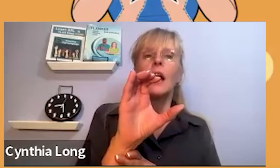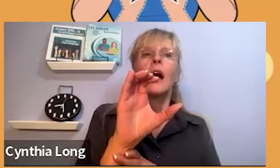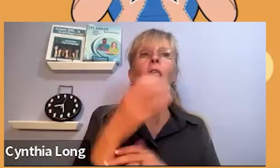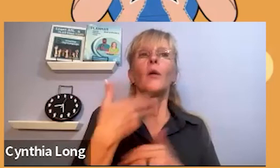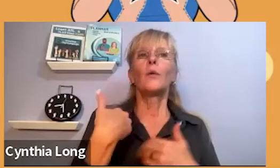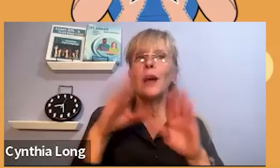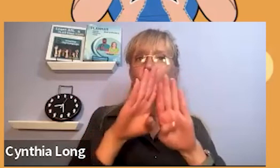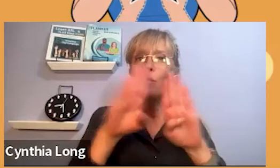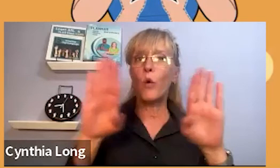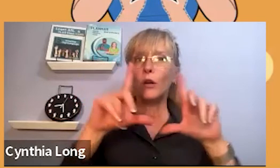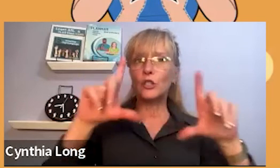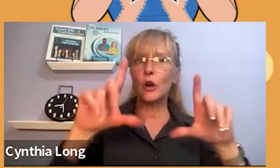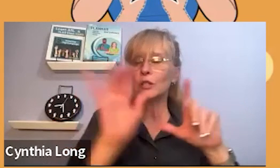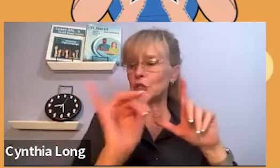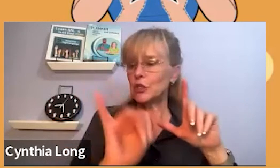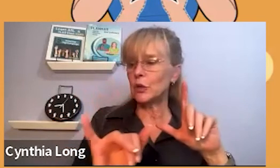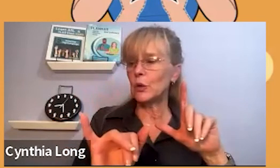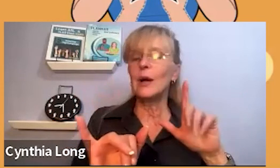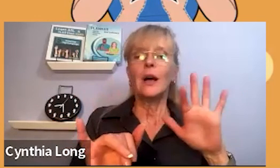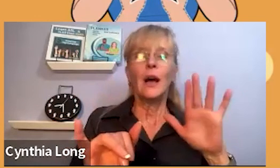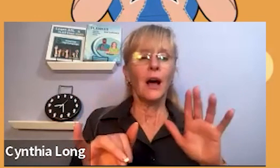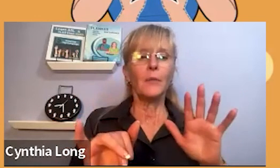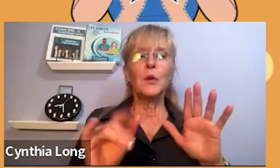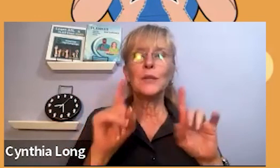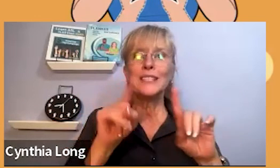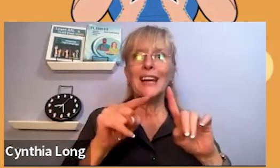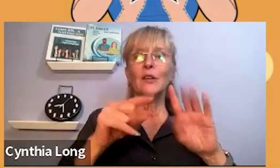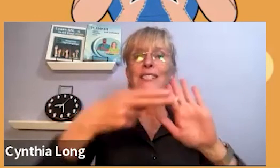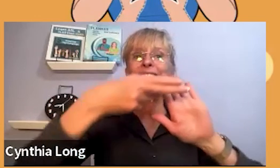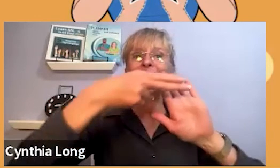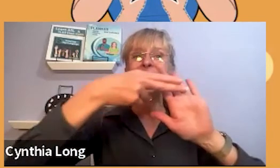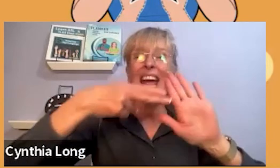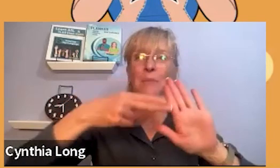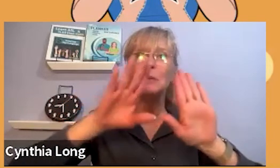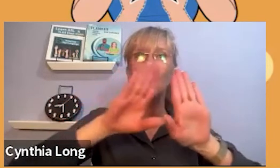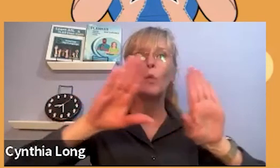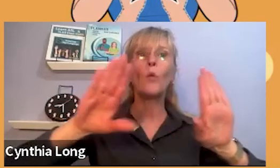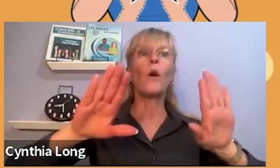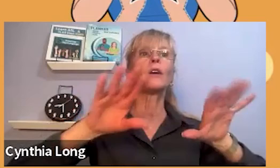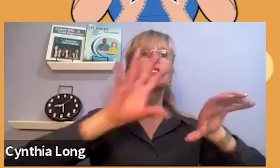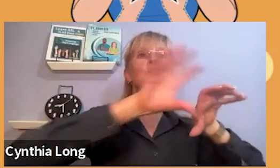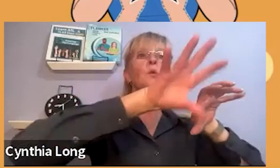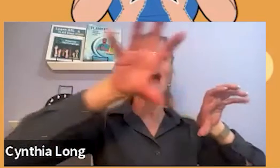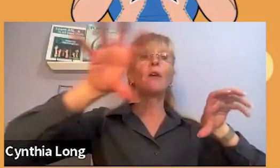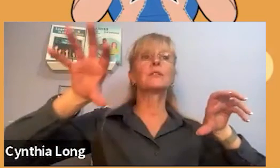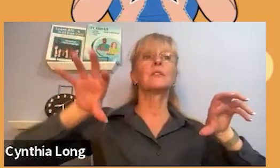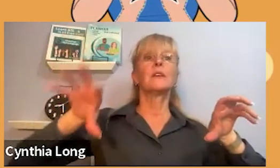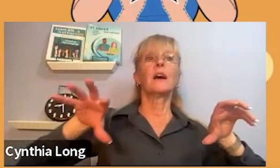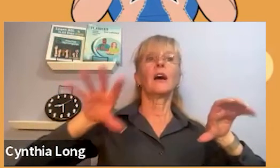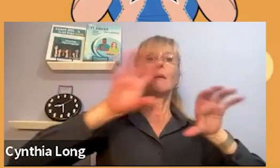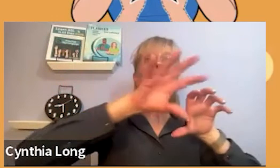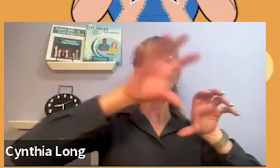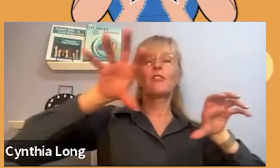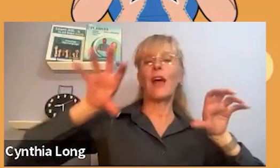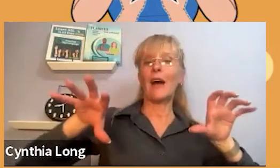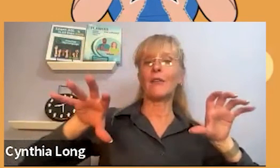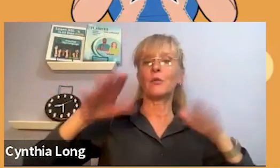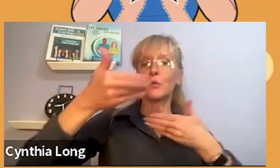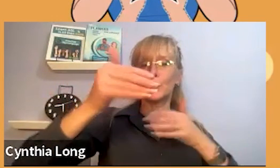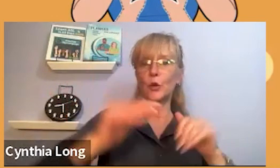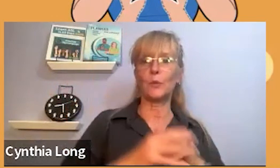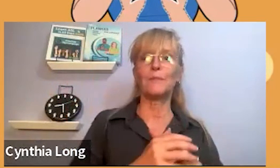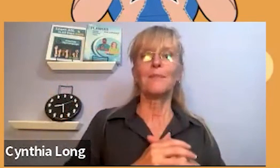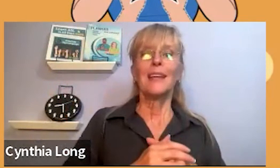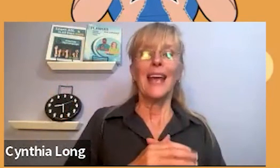flashcards. We do have wall charts too. You would take those and tape them on the walls throughout